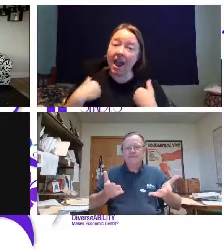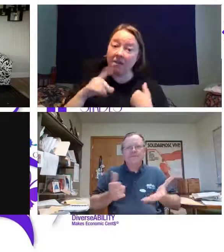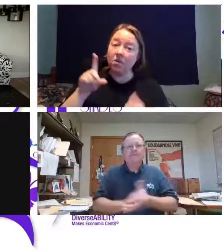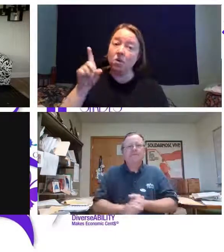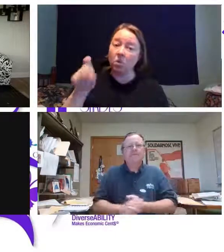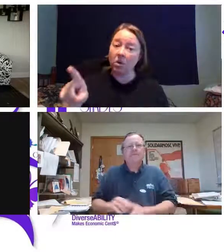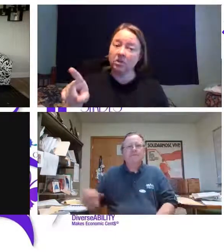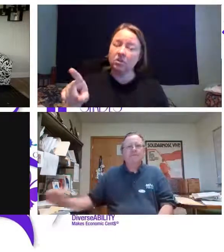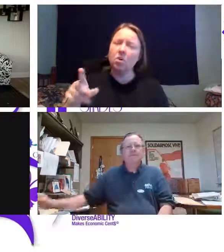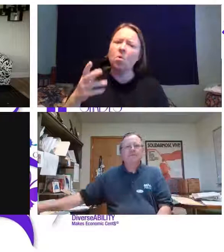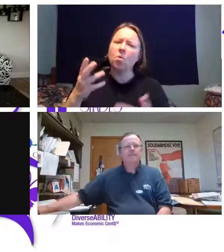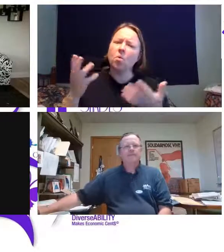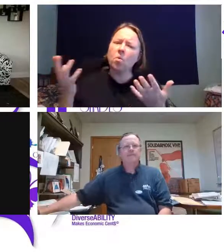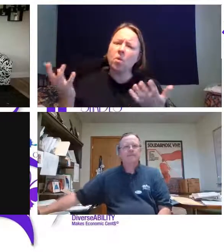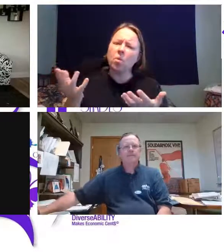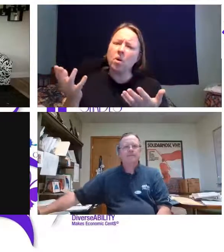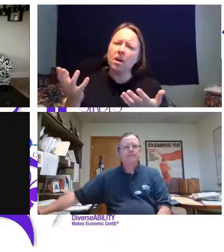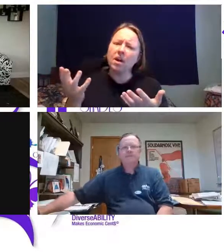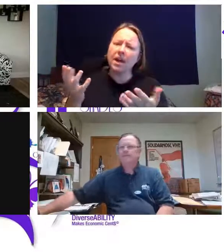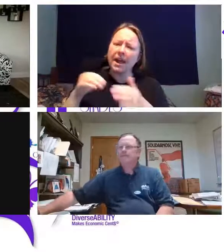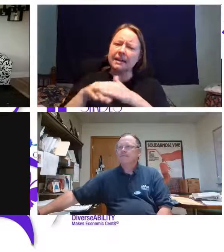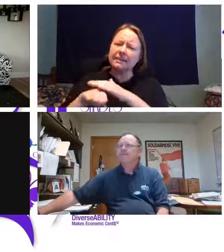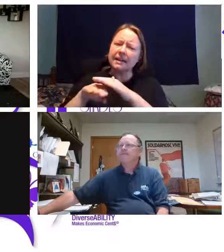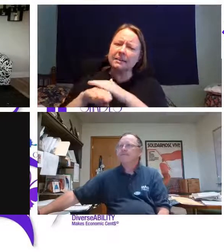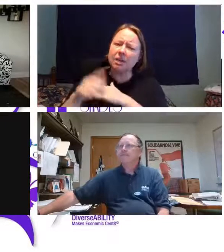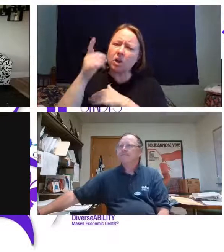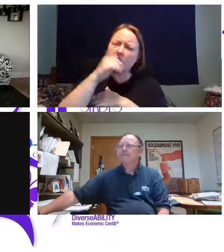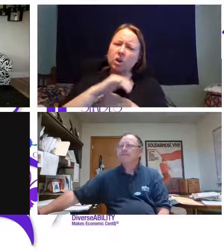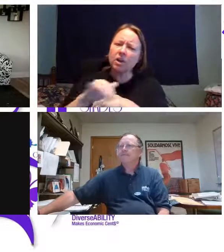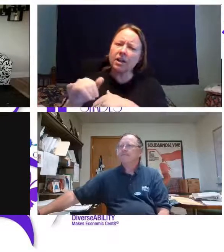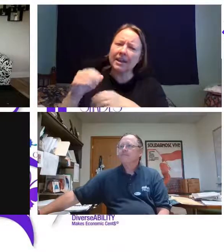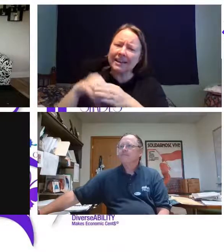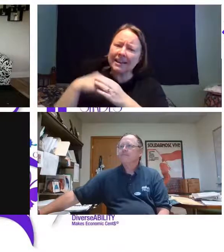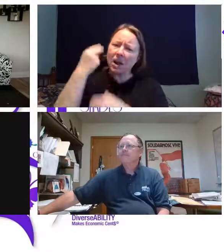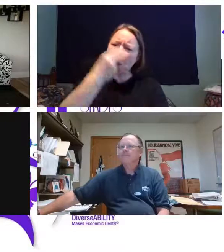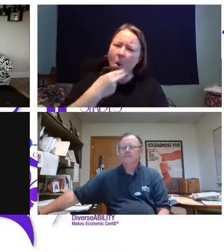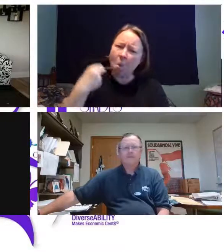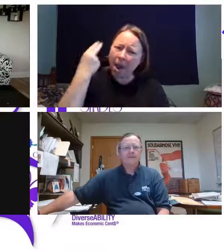question. What does accessibility look like in Hawaii?